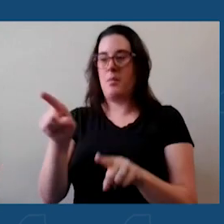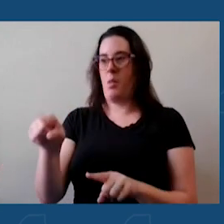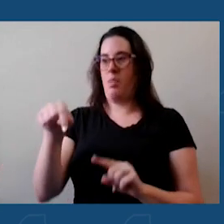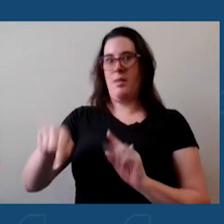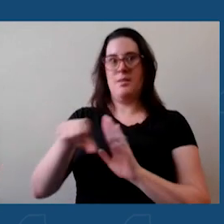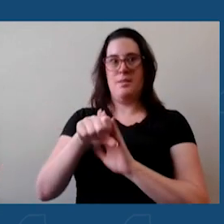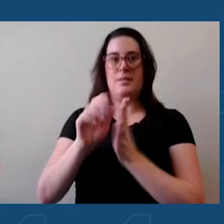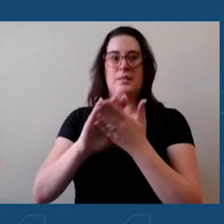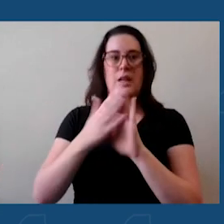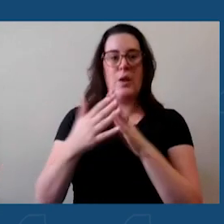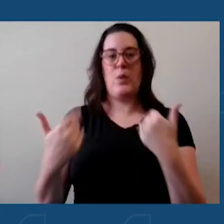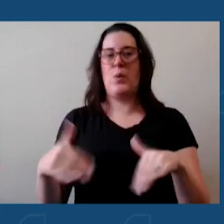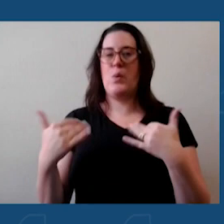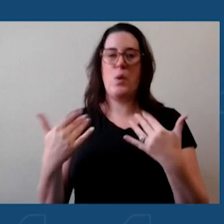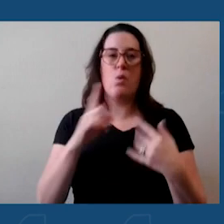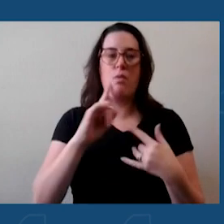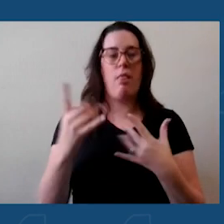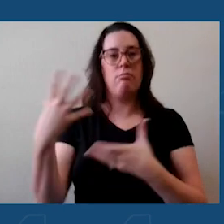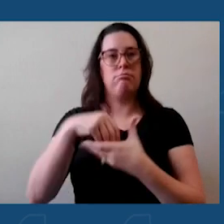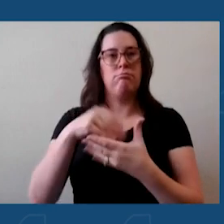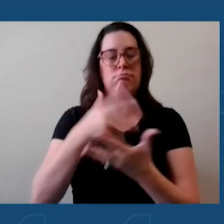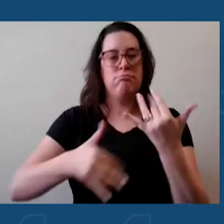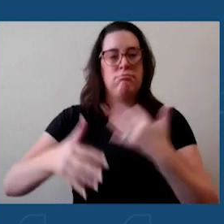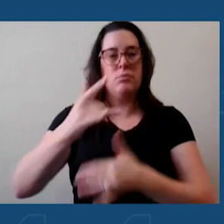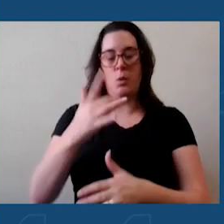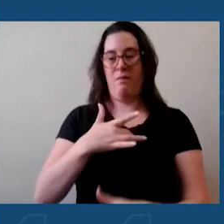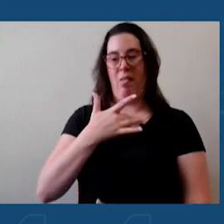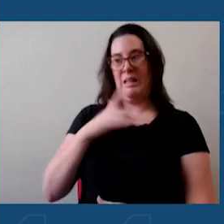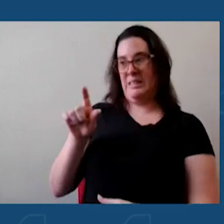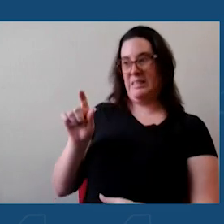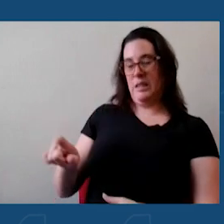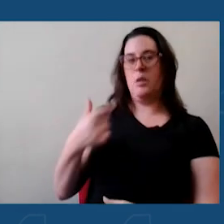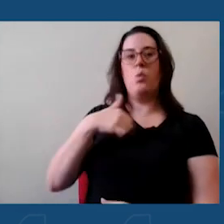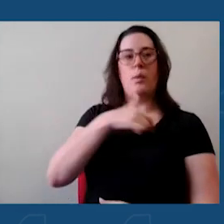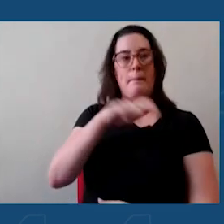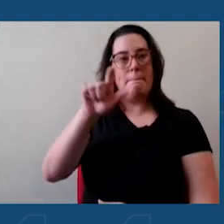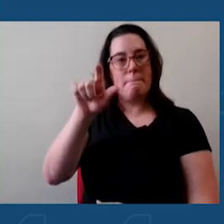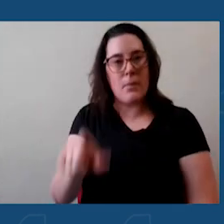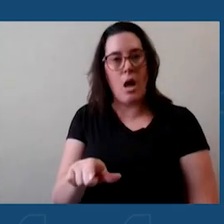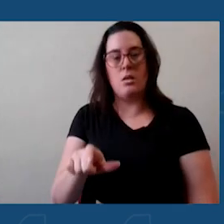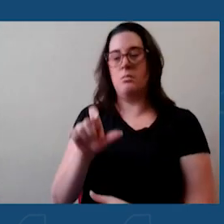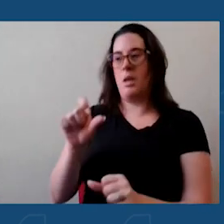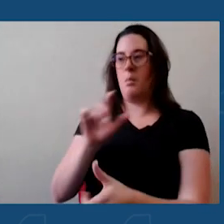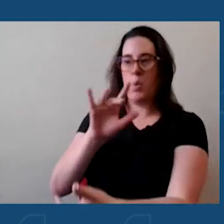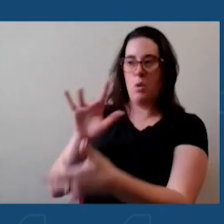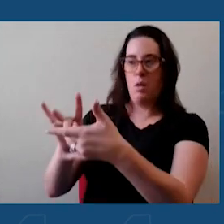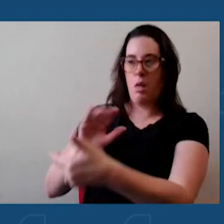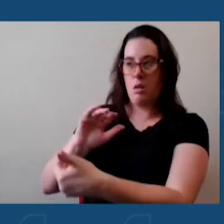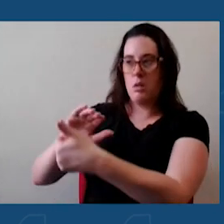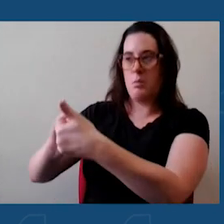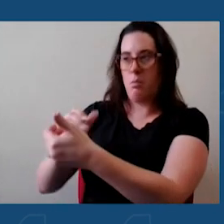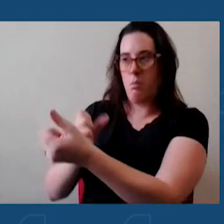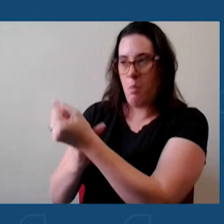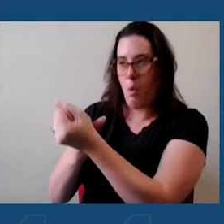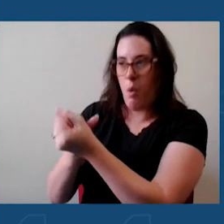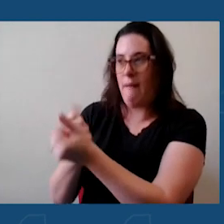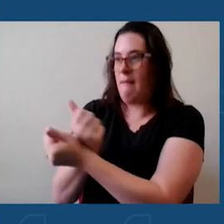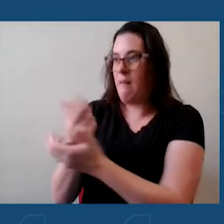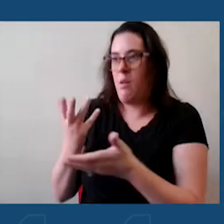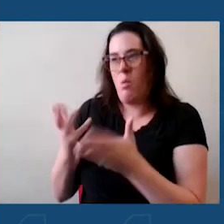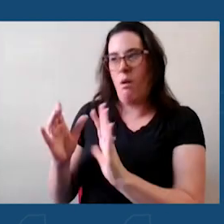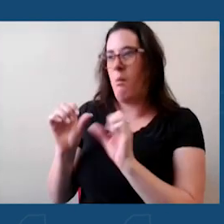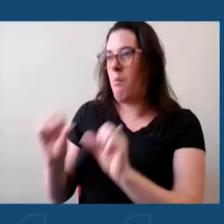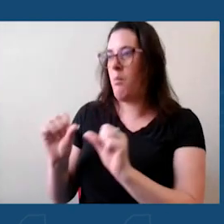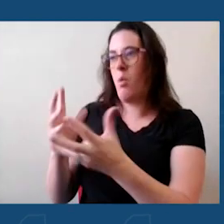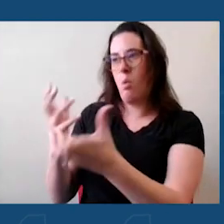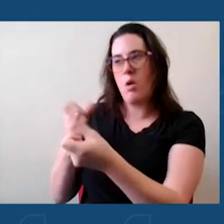today. And that's why we feel that when they're in need, we have to be able to reach a hand out and offer assistance in any way possible.